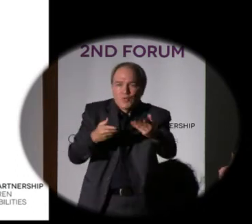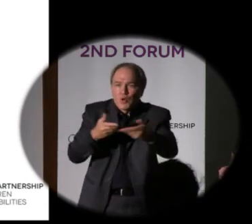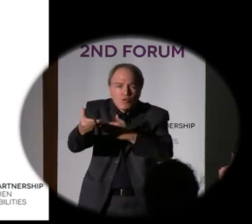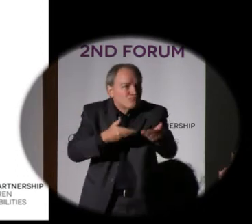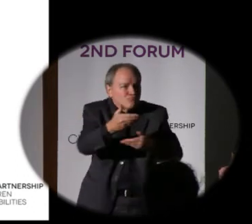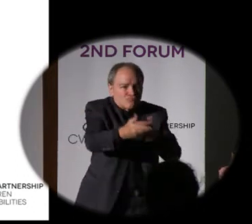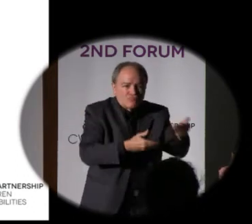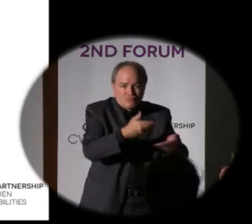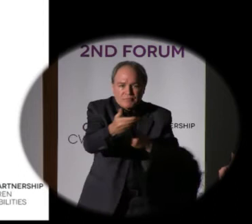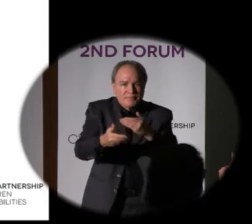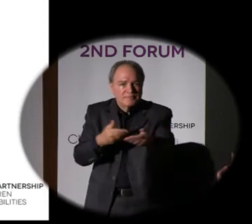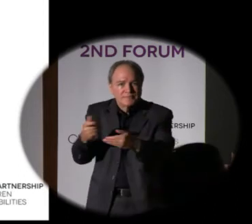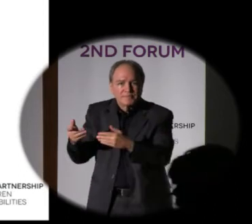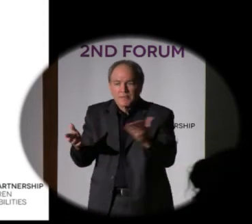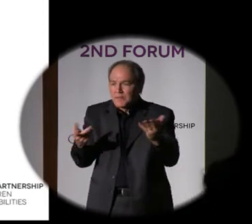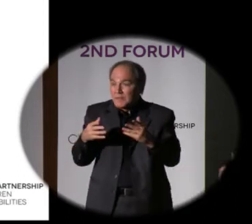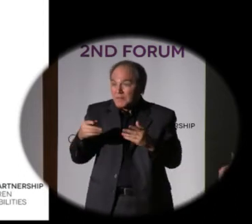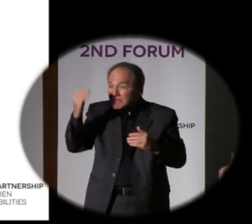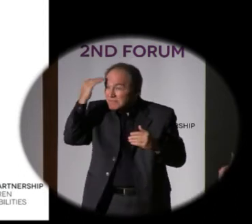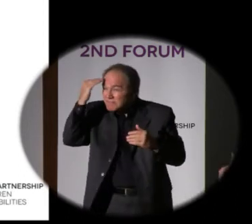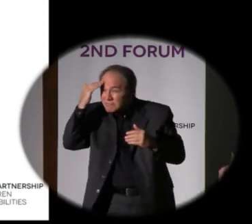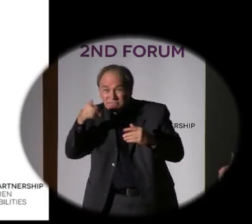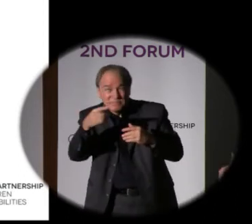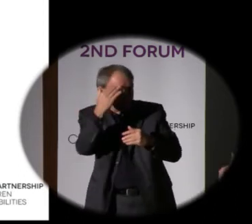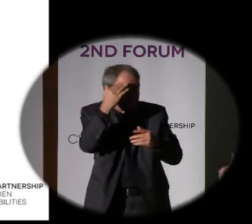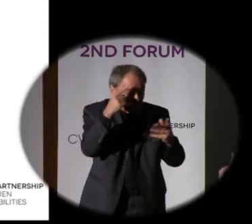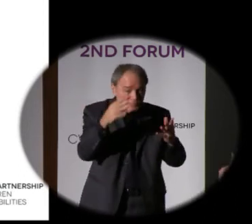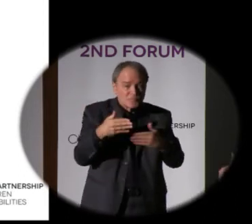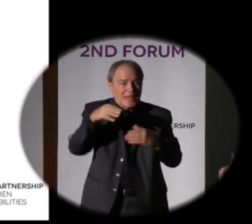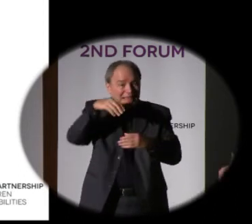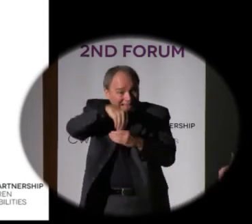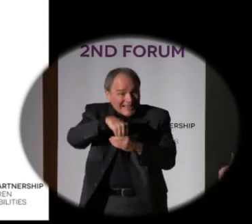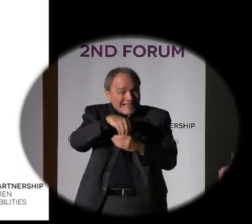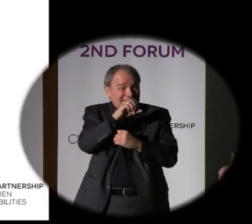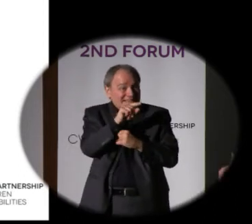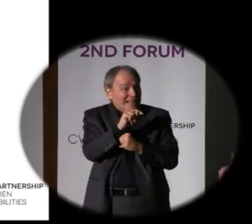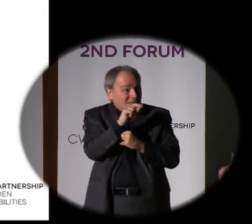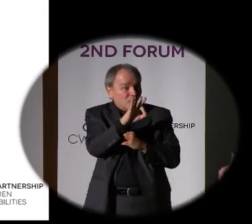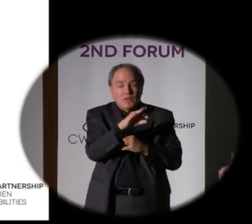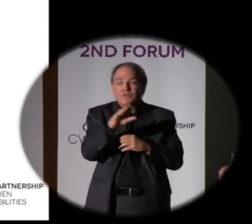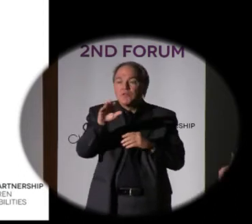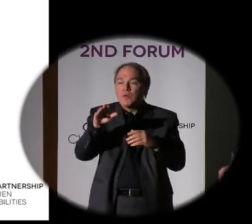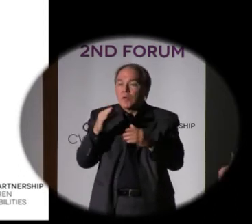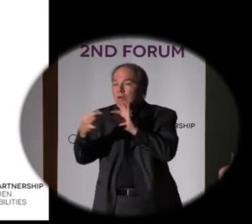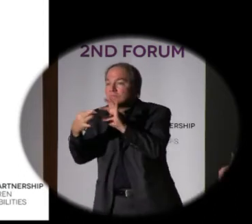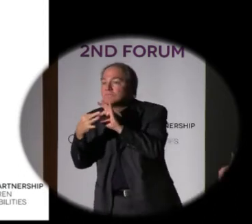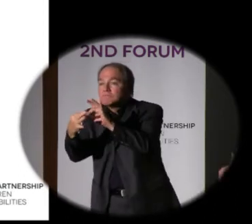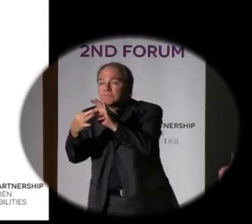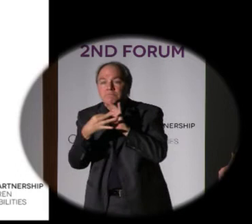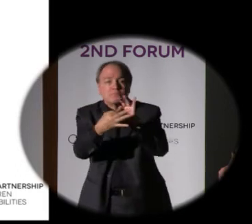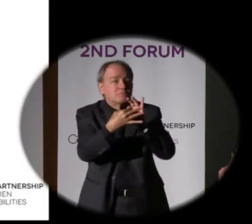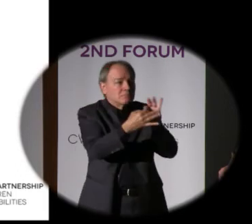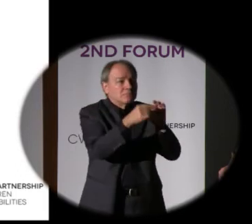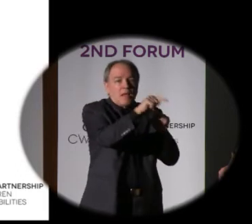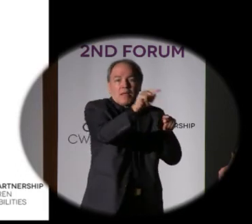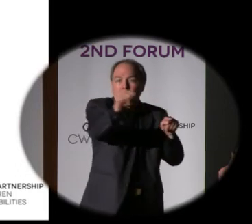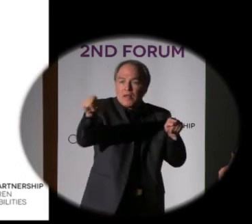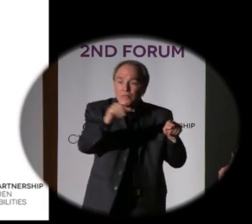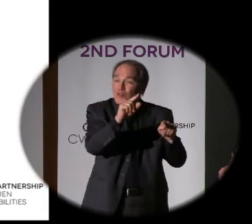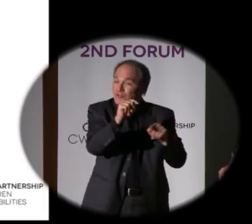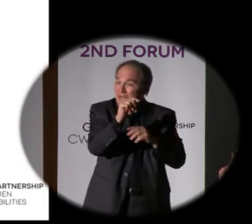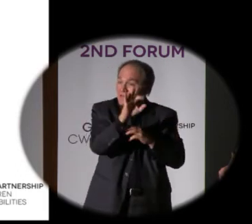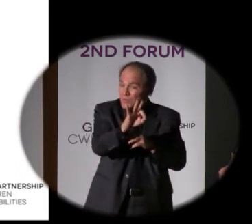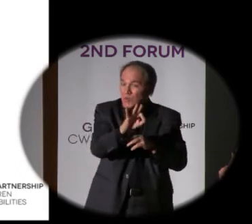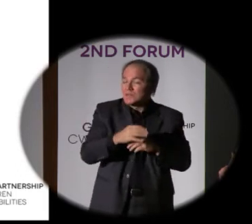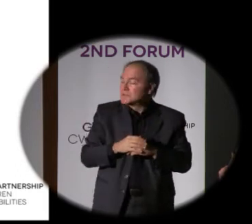about how will we be sharing knowledge within our task force and across task forces and more broadly in the partnership.